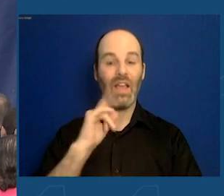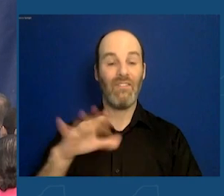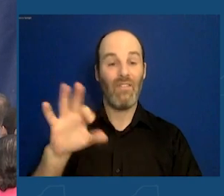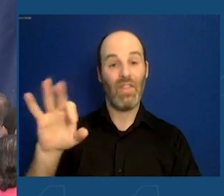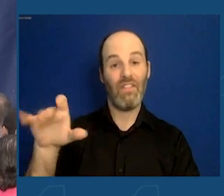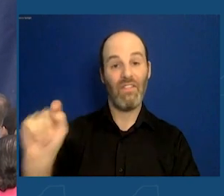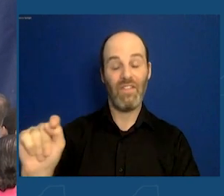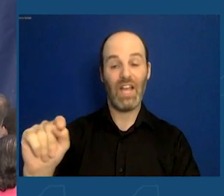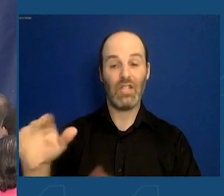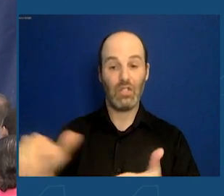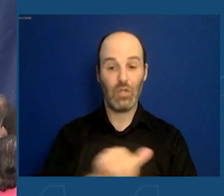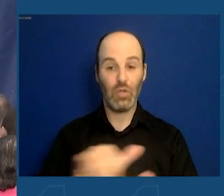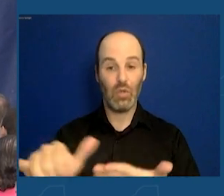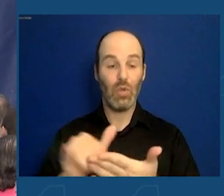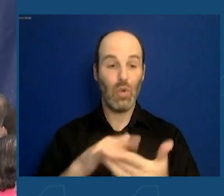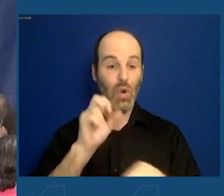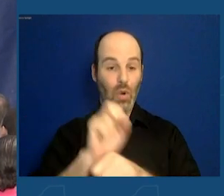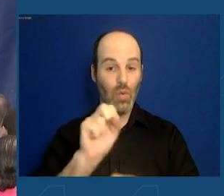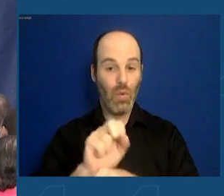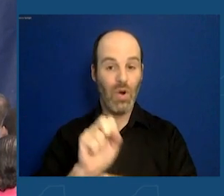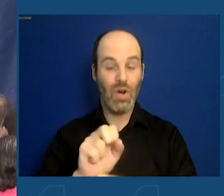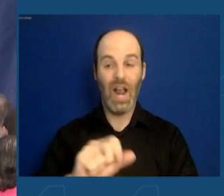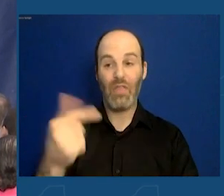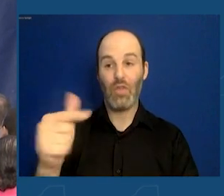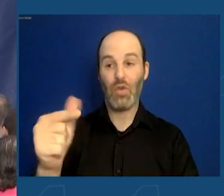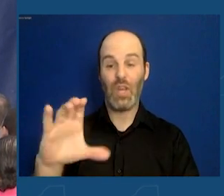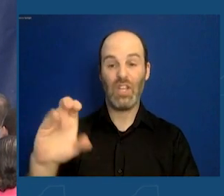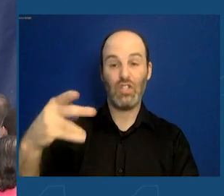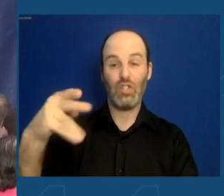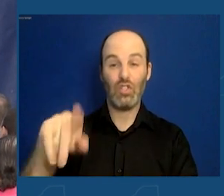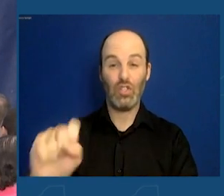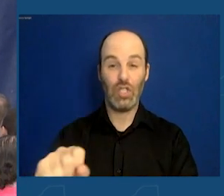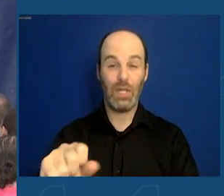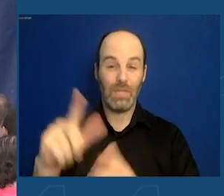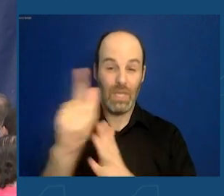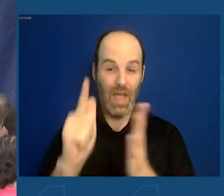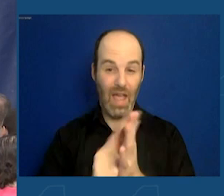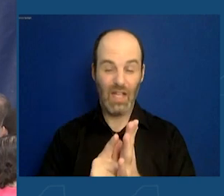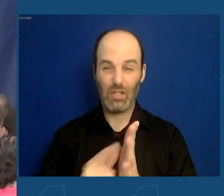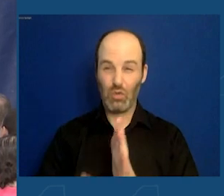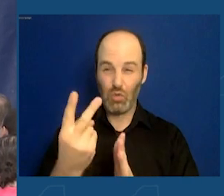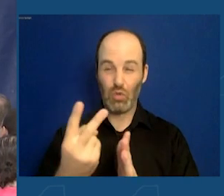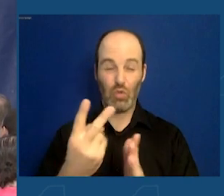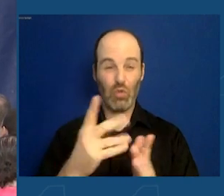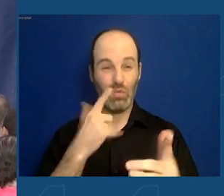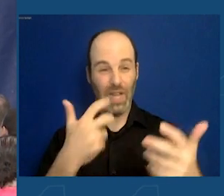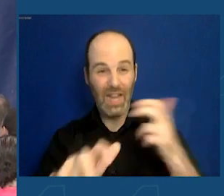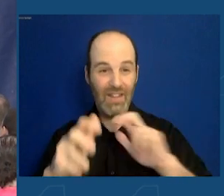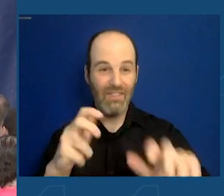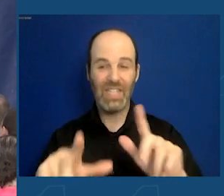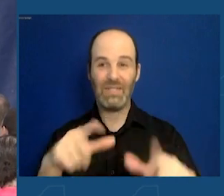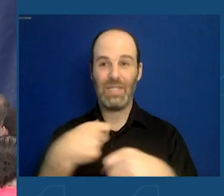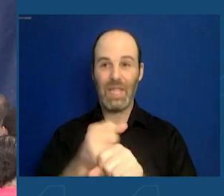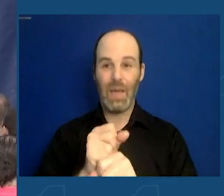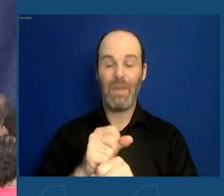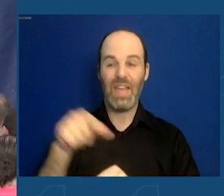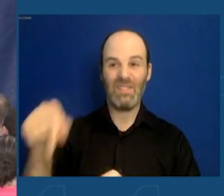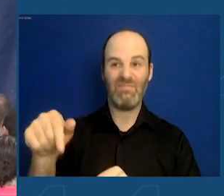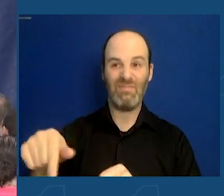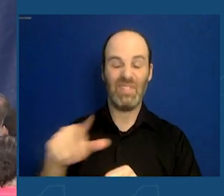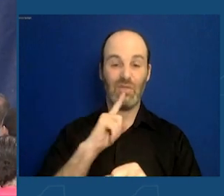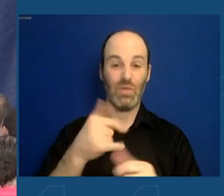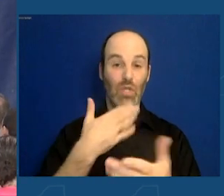Initiative and the Green Chips Act, which I think are two strategic investments that really put New York State in an enviable position